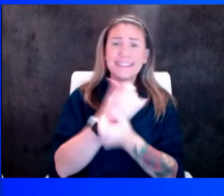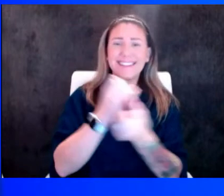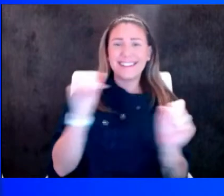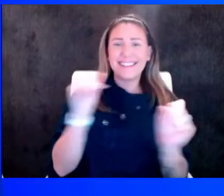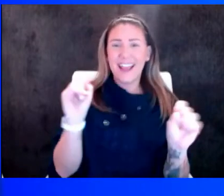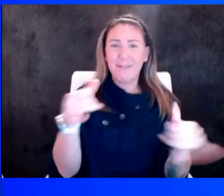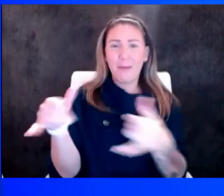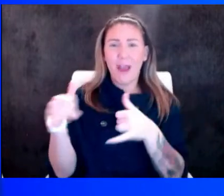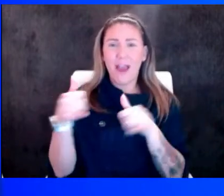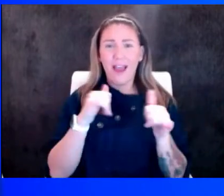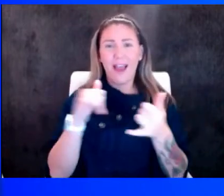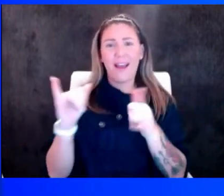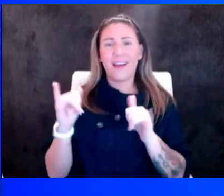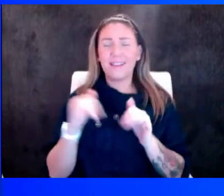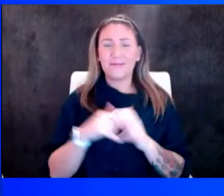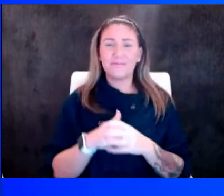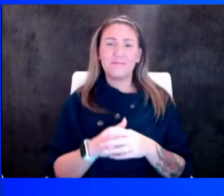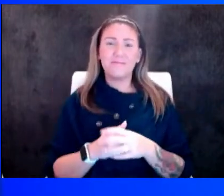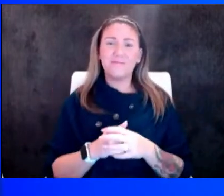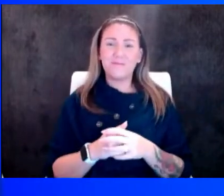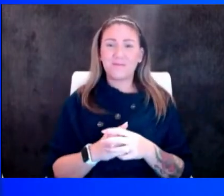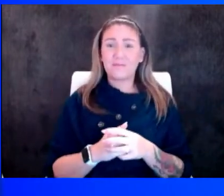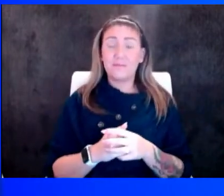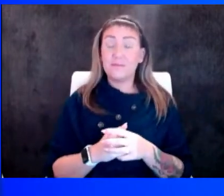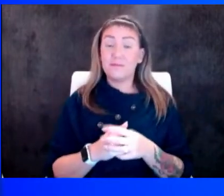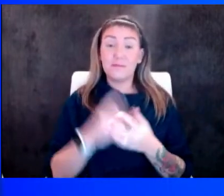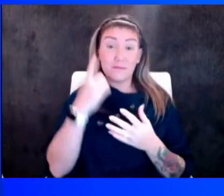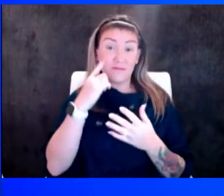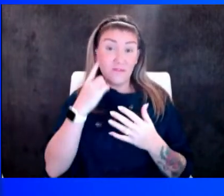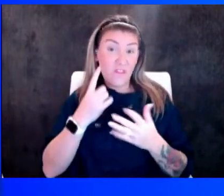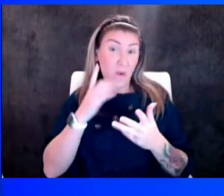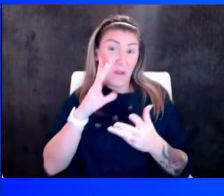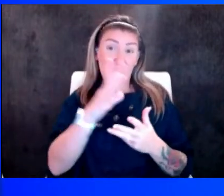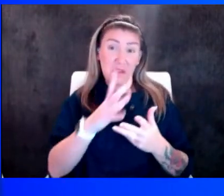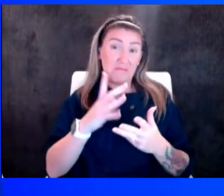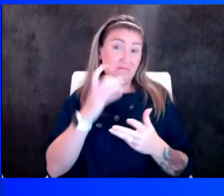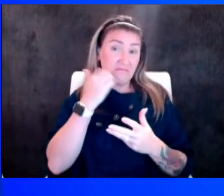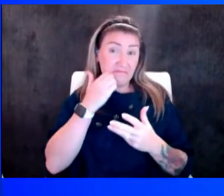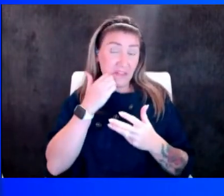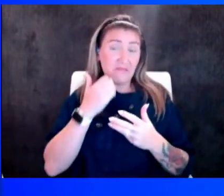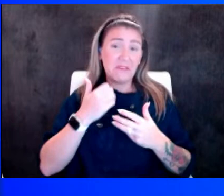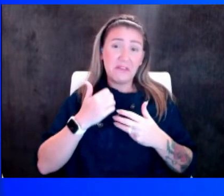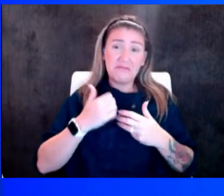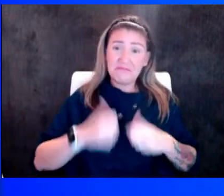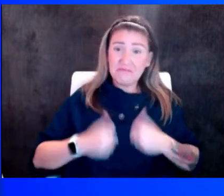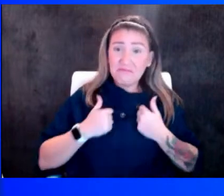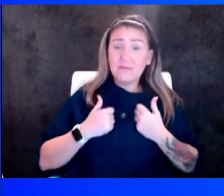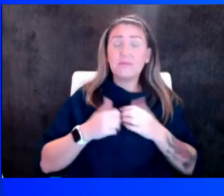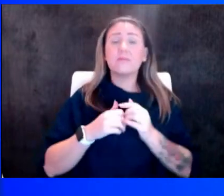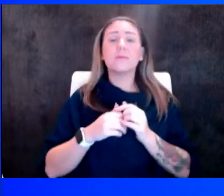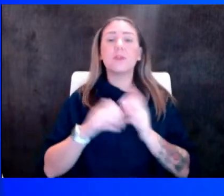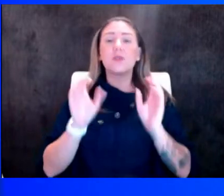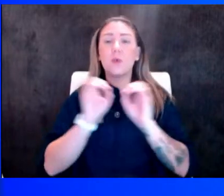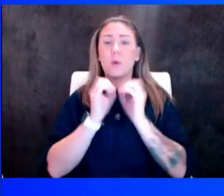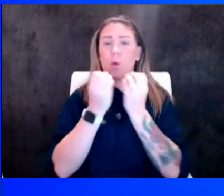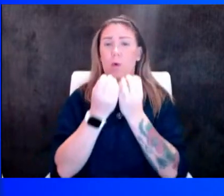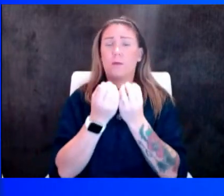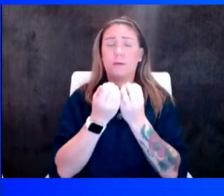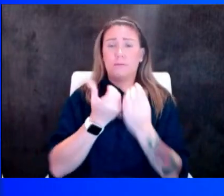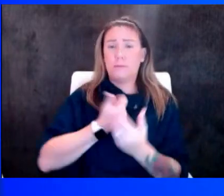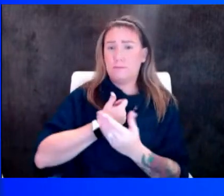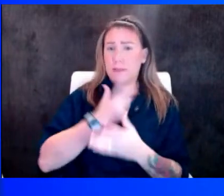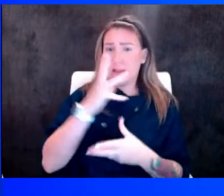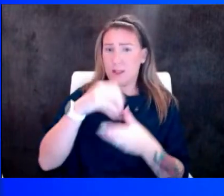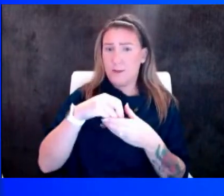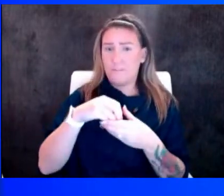and to live in. So that's why the organization that I'm involved with, the